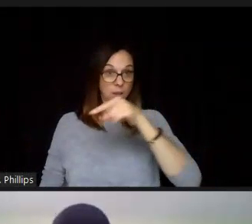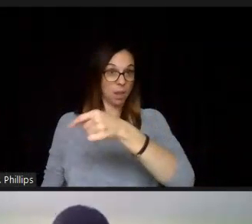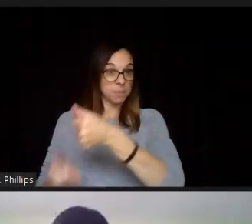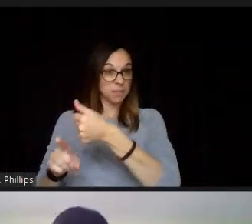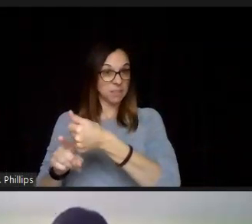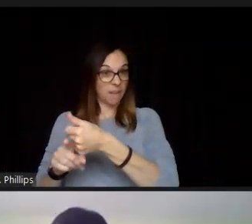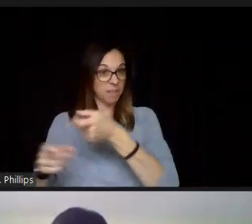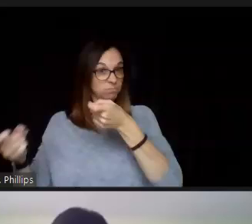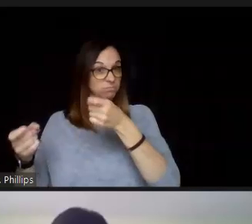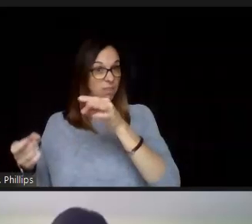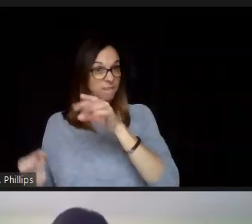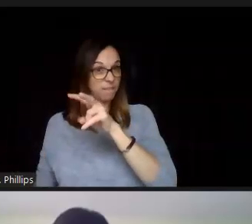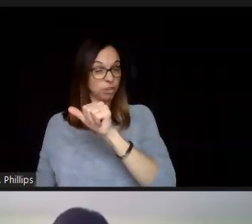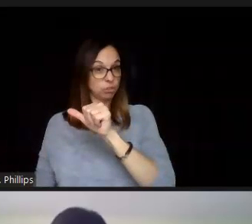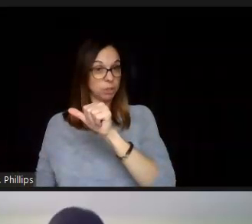Virginia?